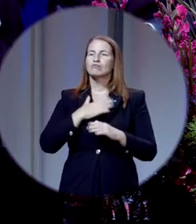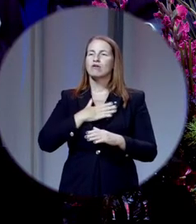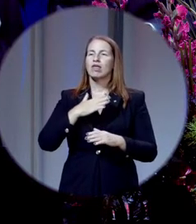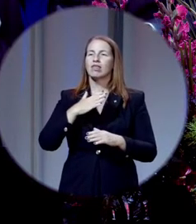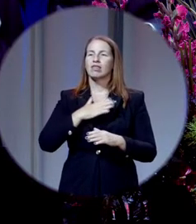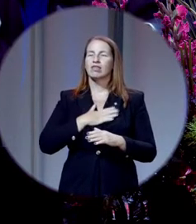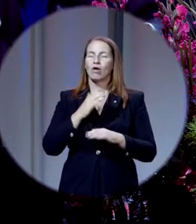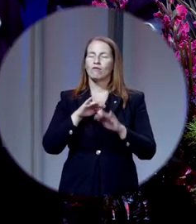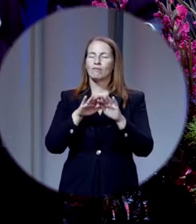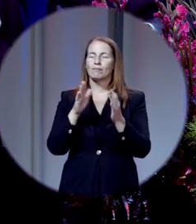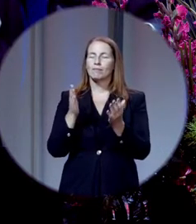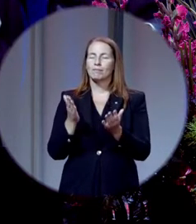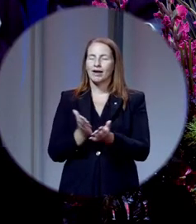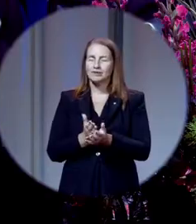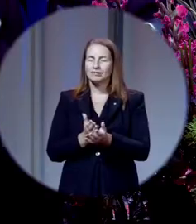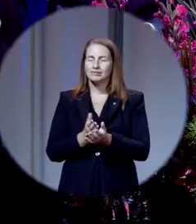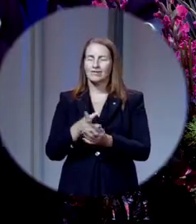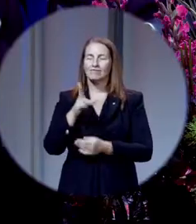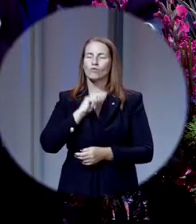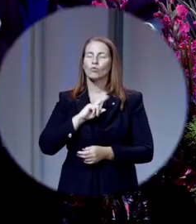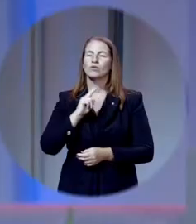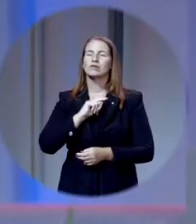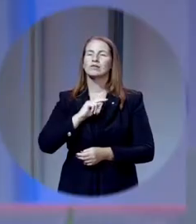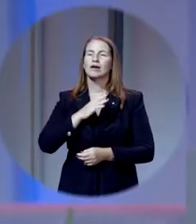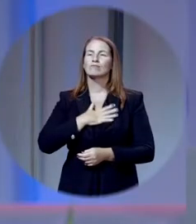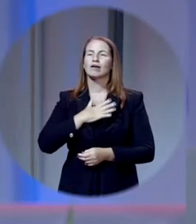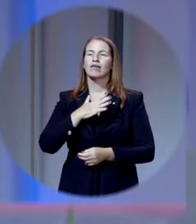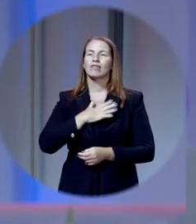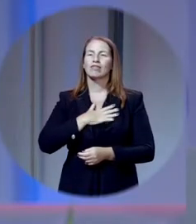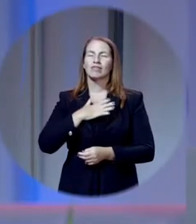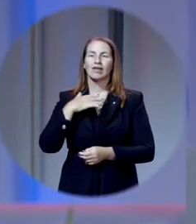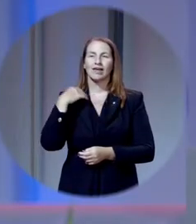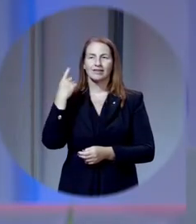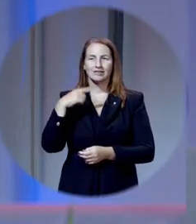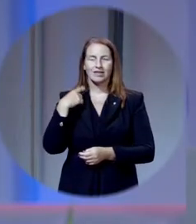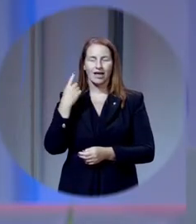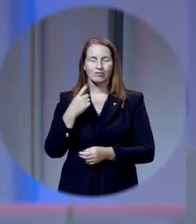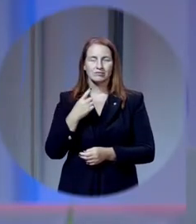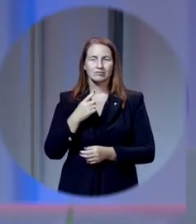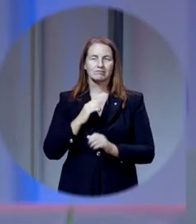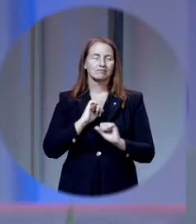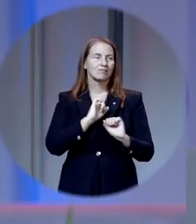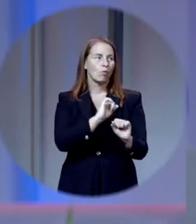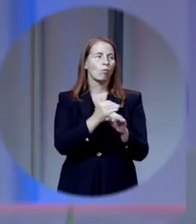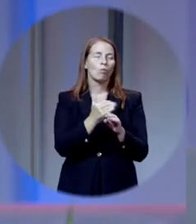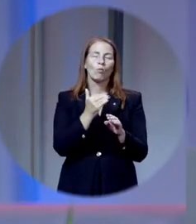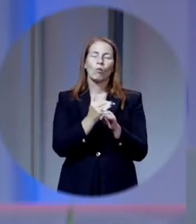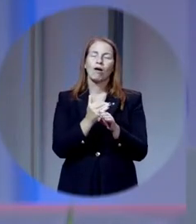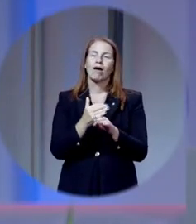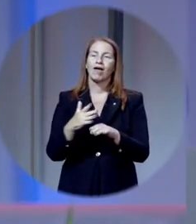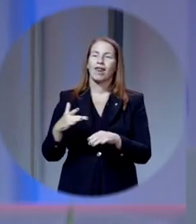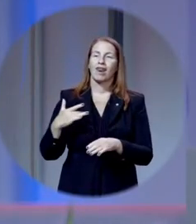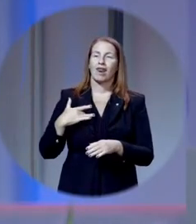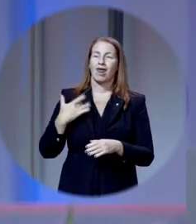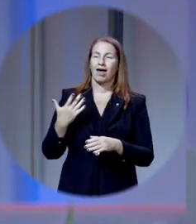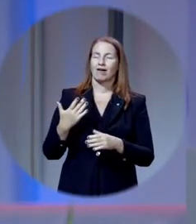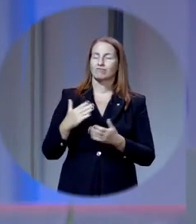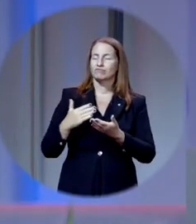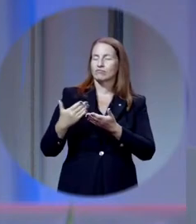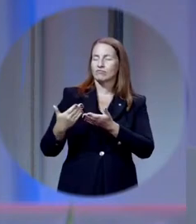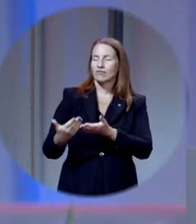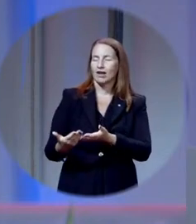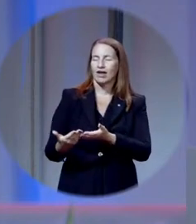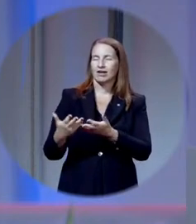Voice, breath, and sound. Helen's work and her life reflect her own empathy with and